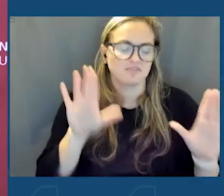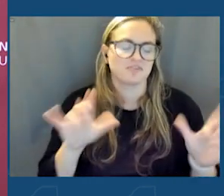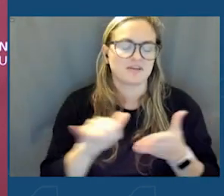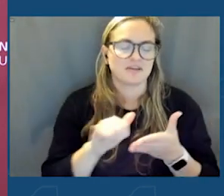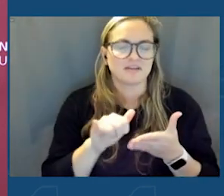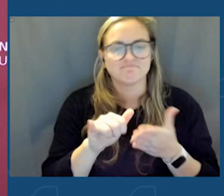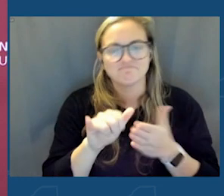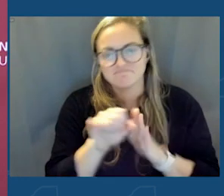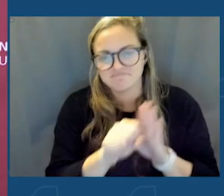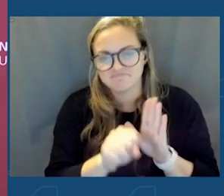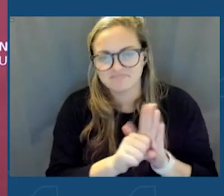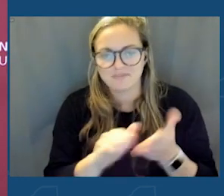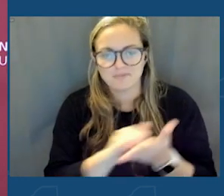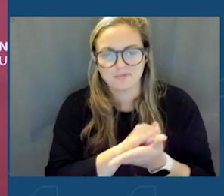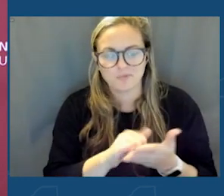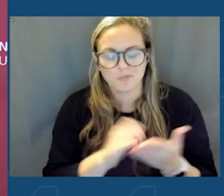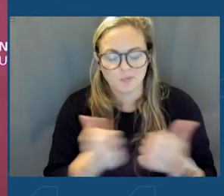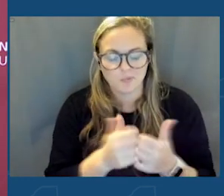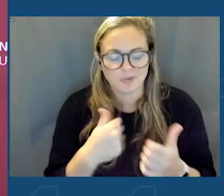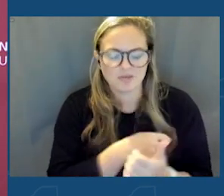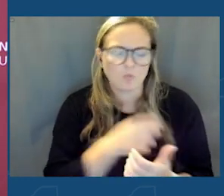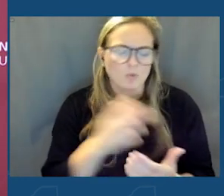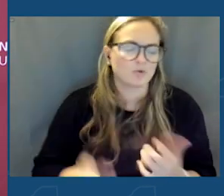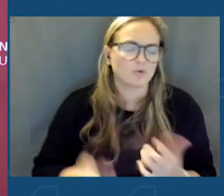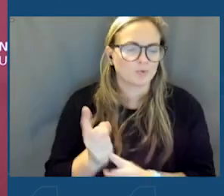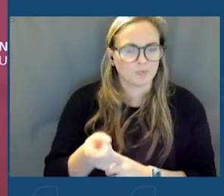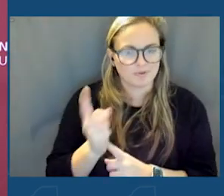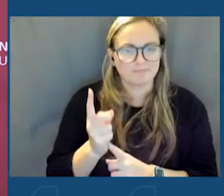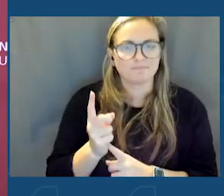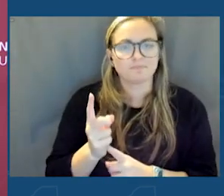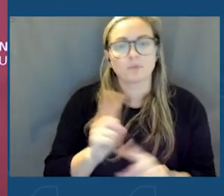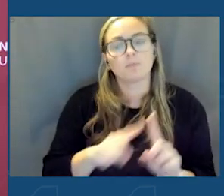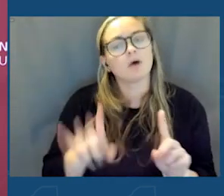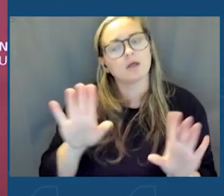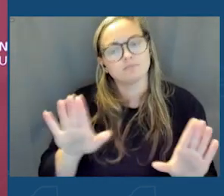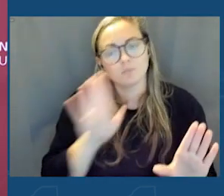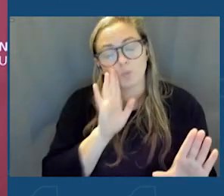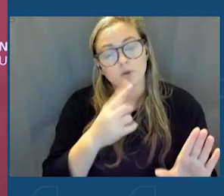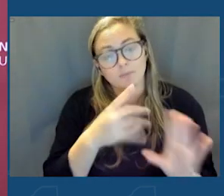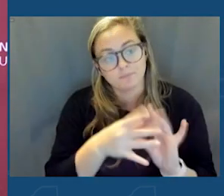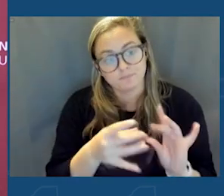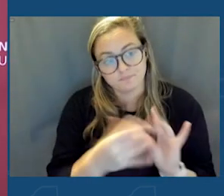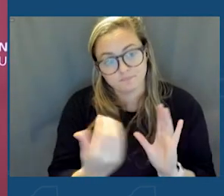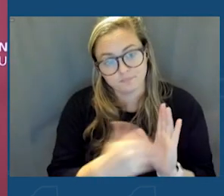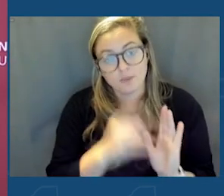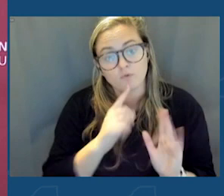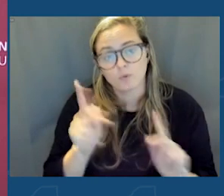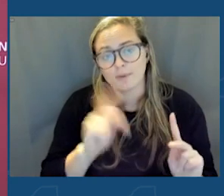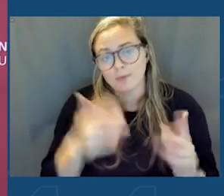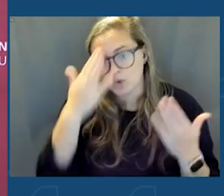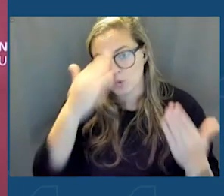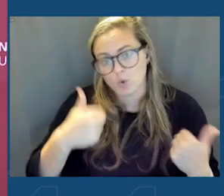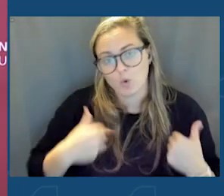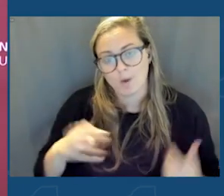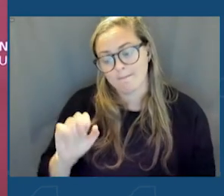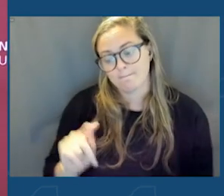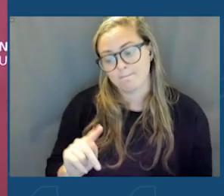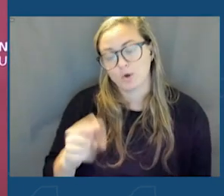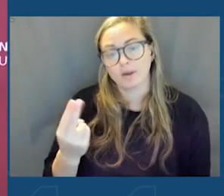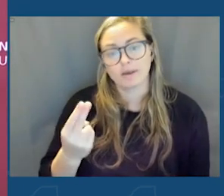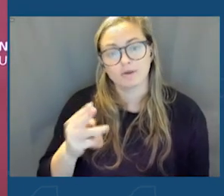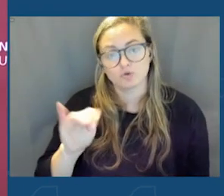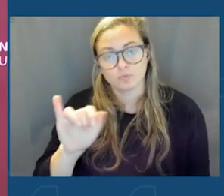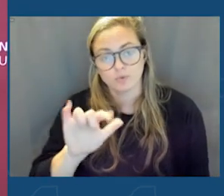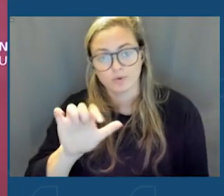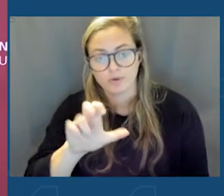with us, and I'll introduce her in a minute. But let me say once again, for those who don't know, I'm Mark H. Morial, proud to serve